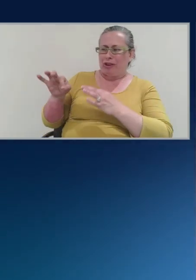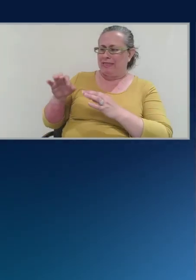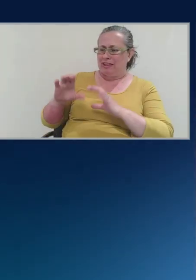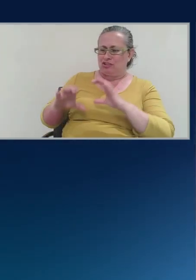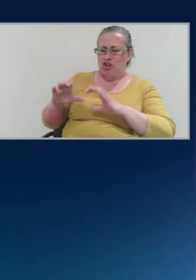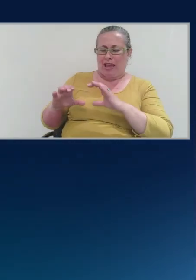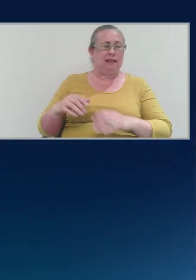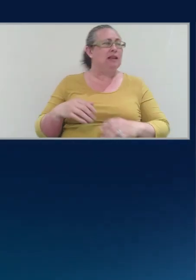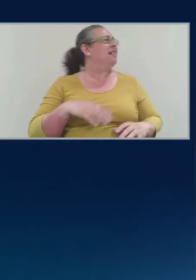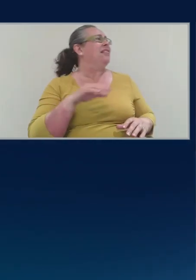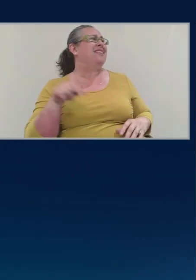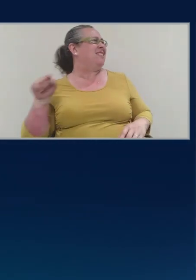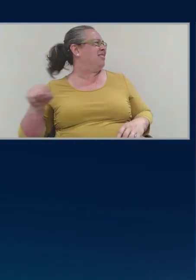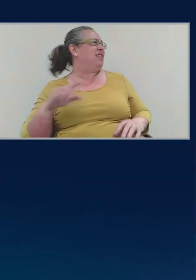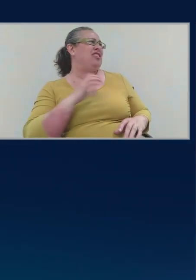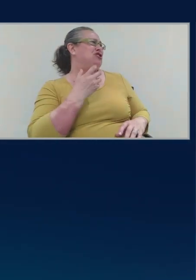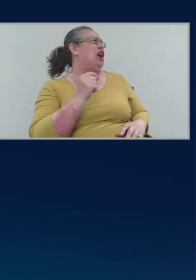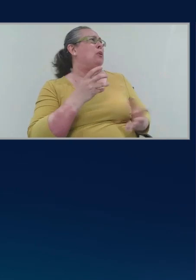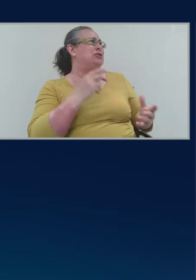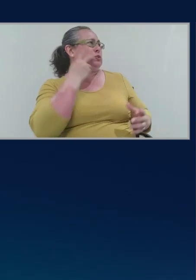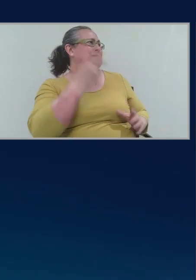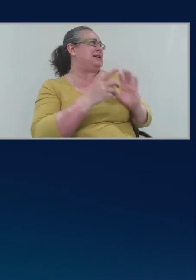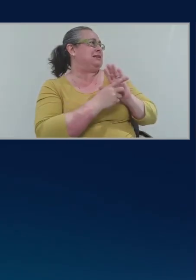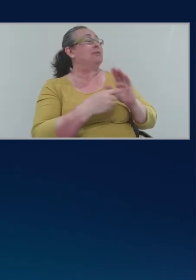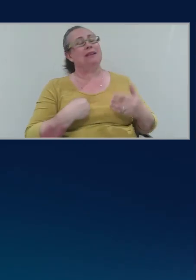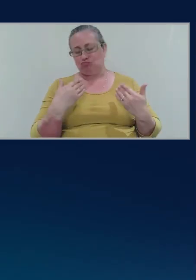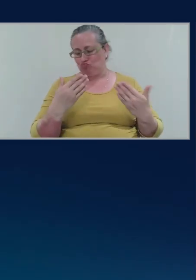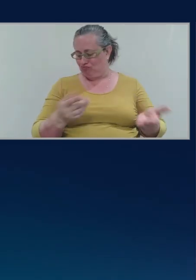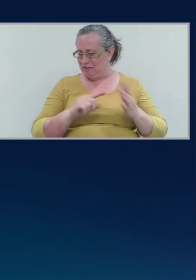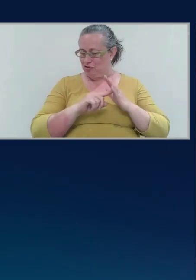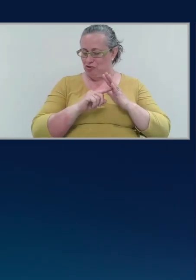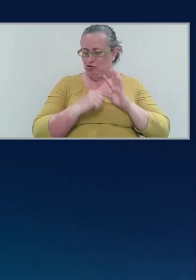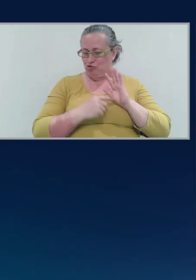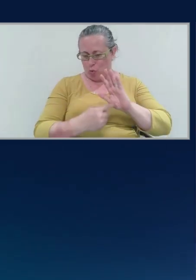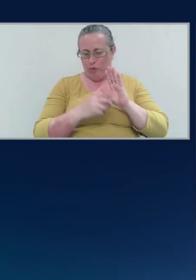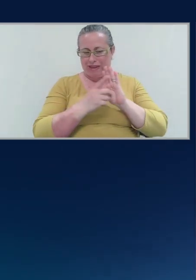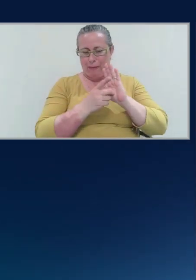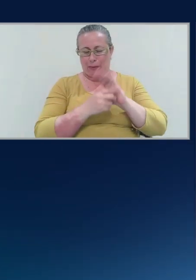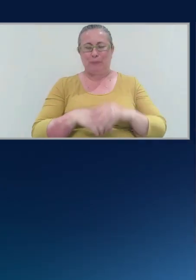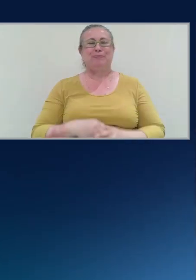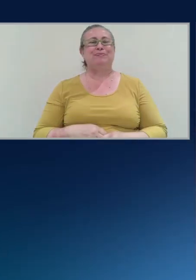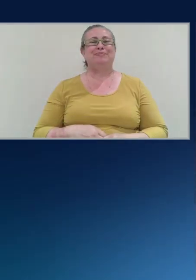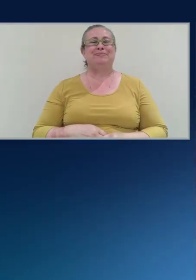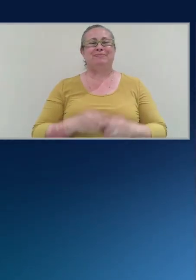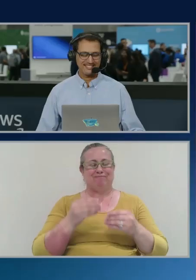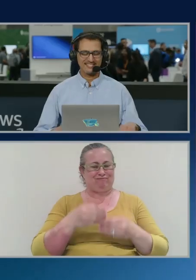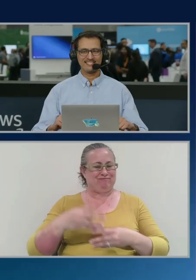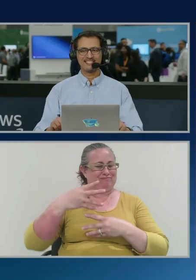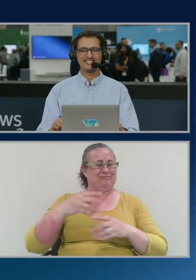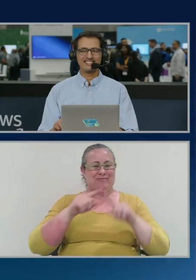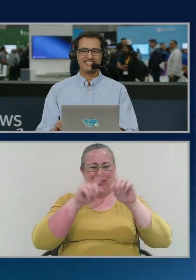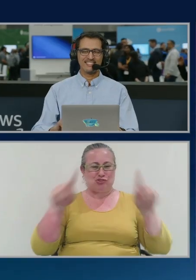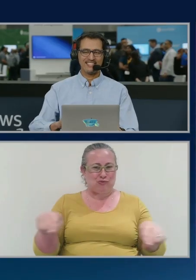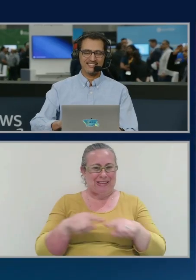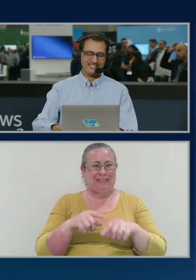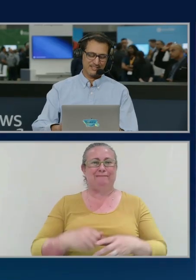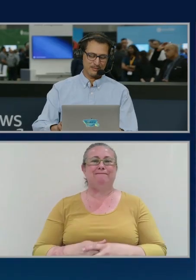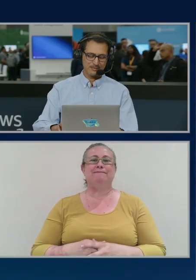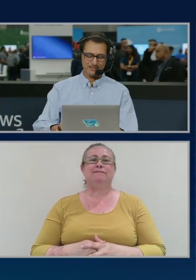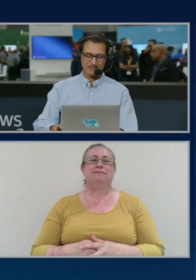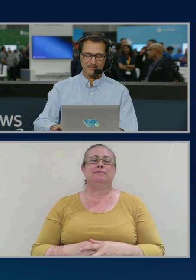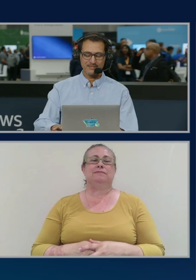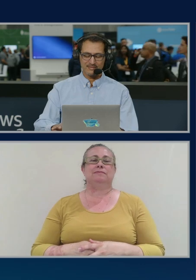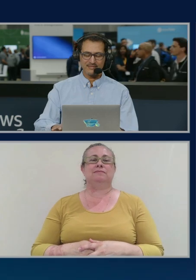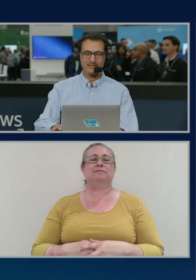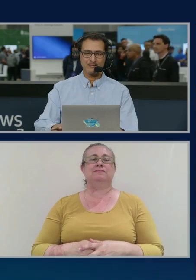demo. All right, let's start with the demo then. Let's start with the demo. Okay. All right, let's pull up Nitin's screen. There we go. There